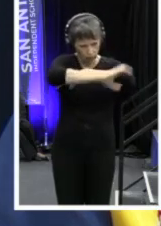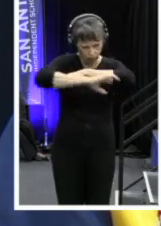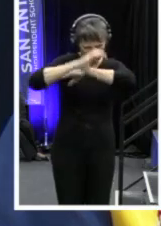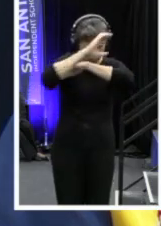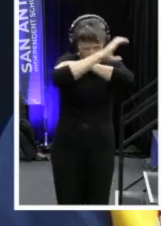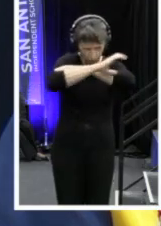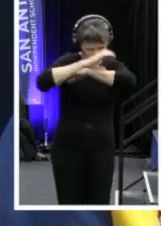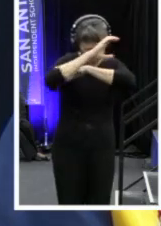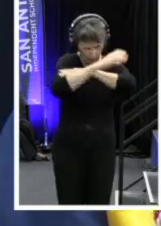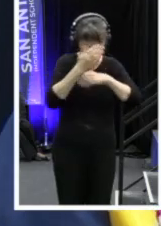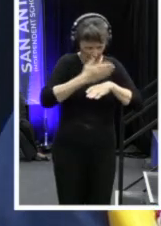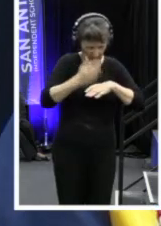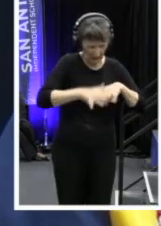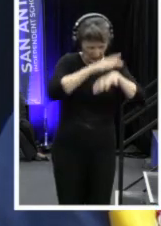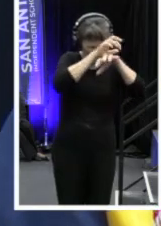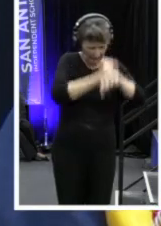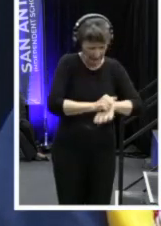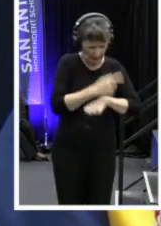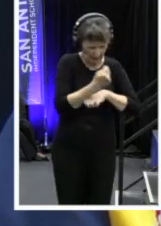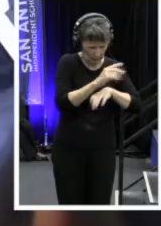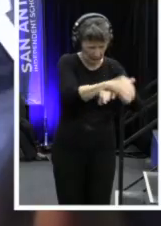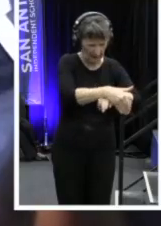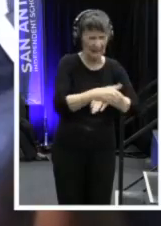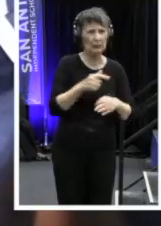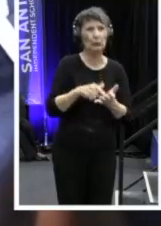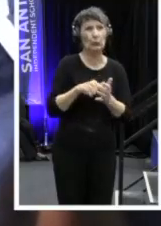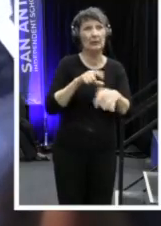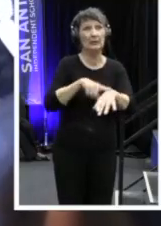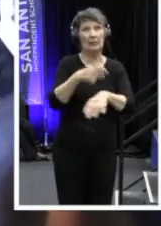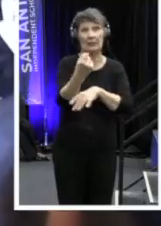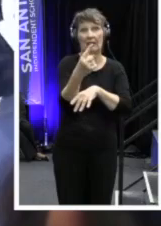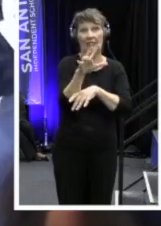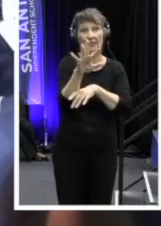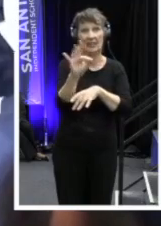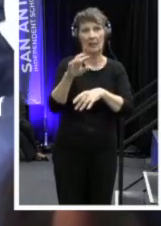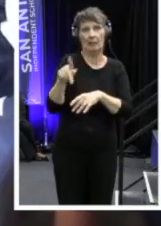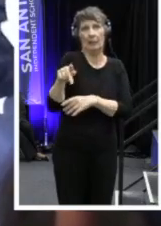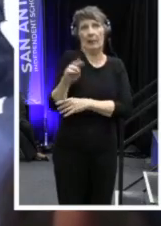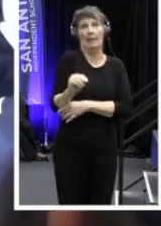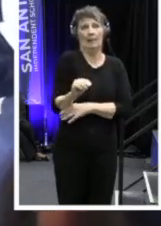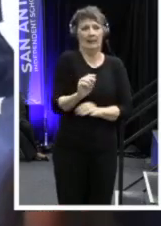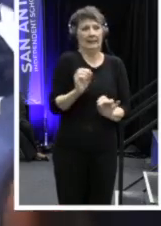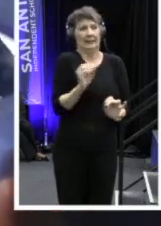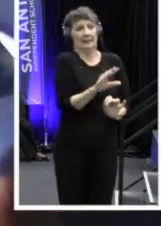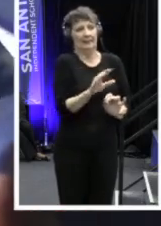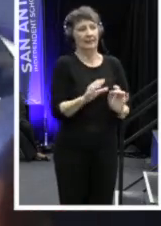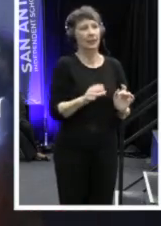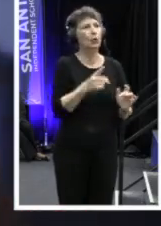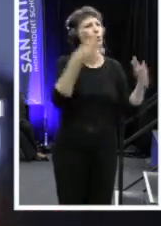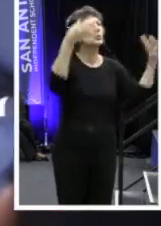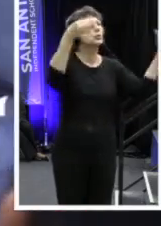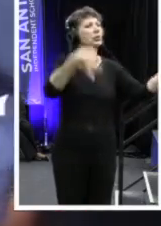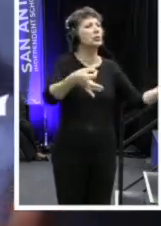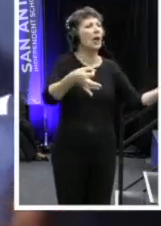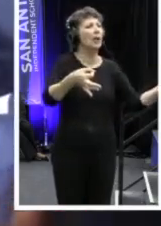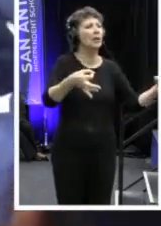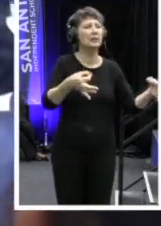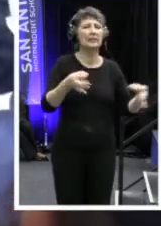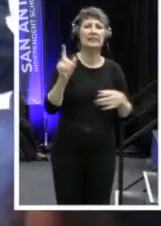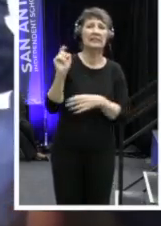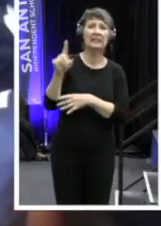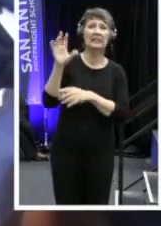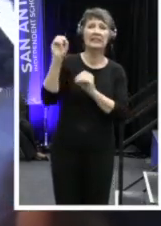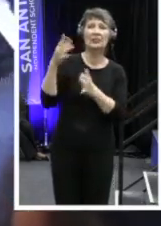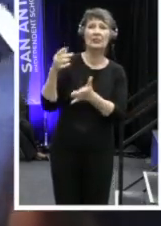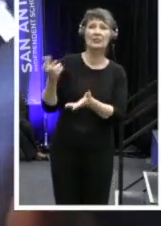night, finishing your assignment that was due at 11:59 p.m. You decided consulting your teacher for